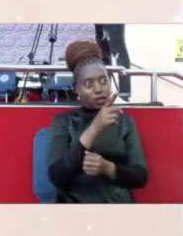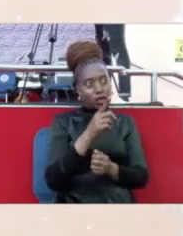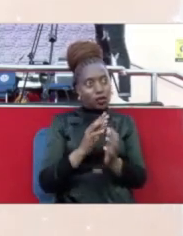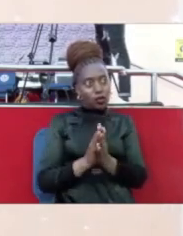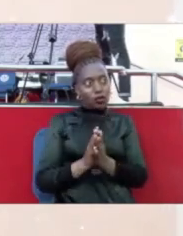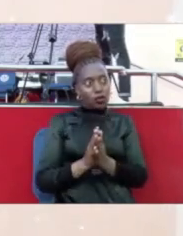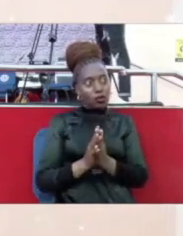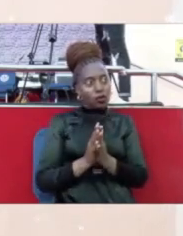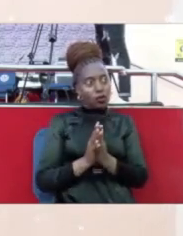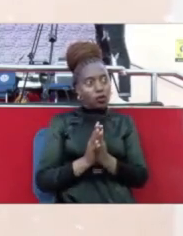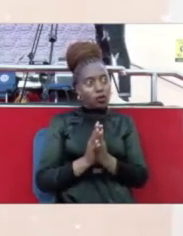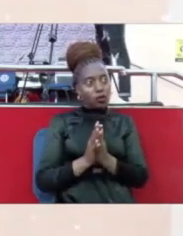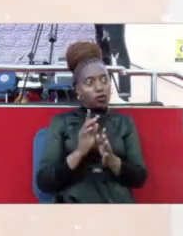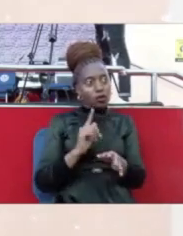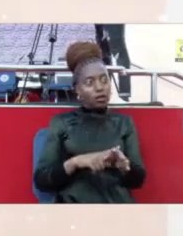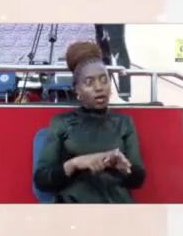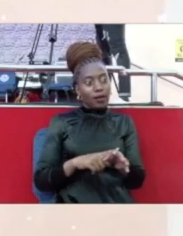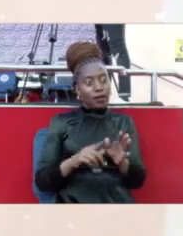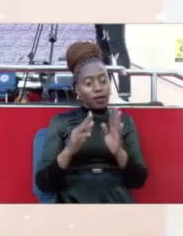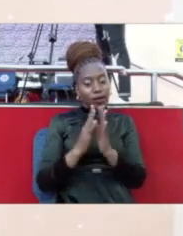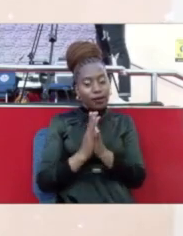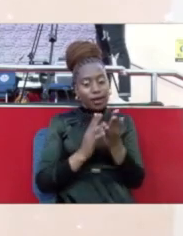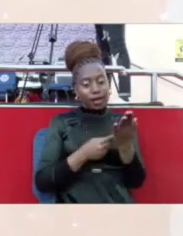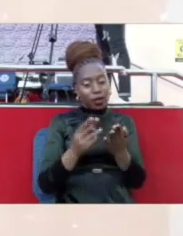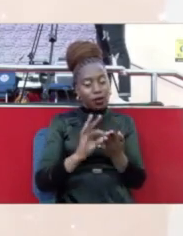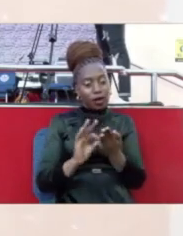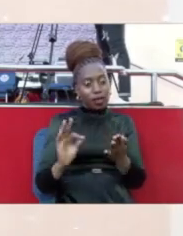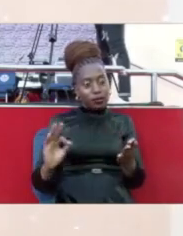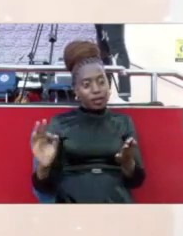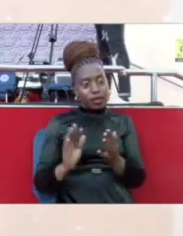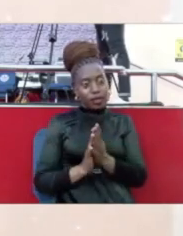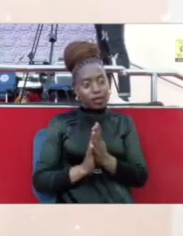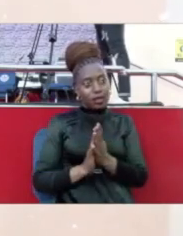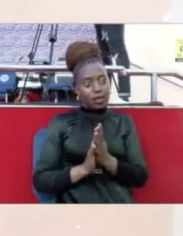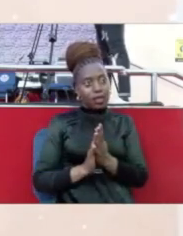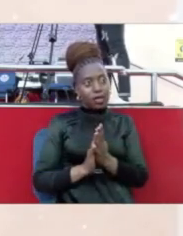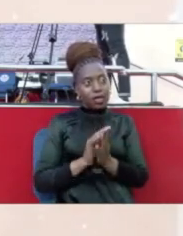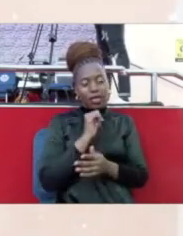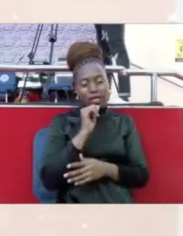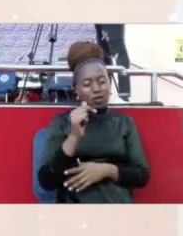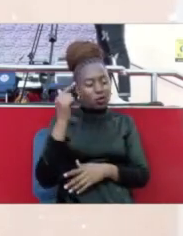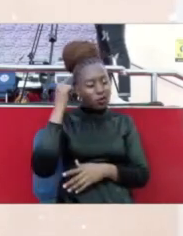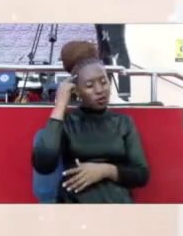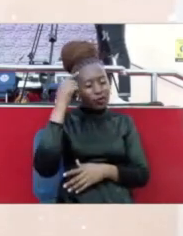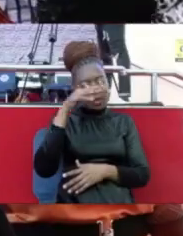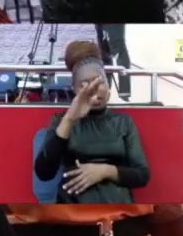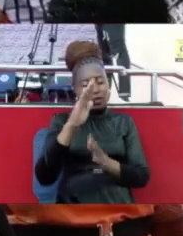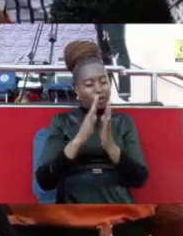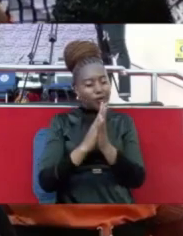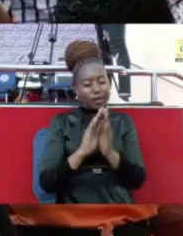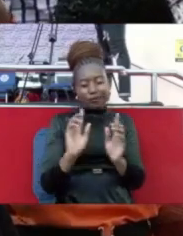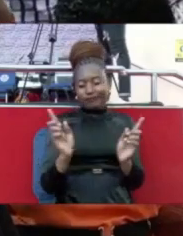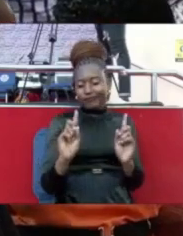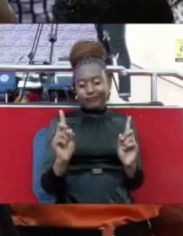Now, when you pray in the Holy Spirit, it's not your mind praying, it's your